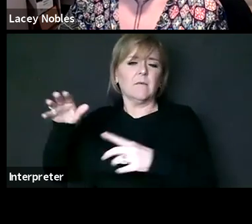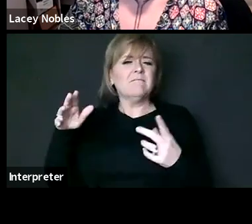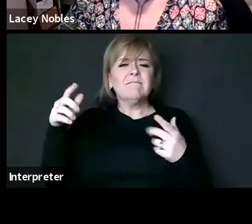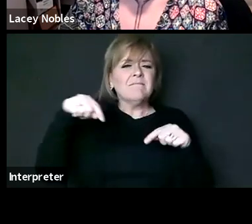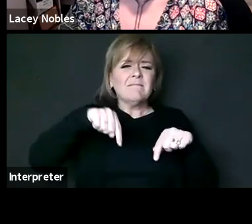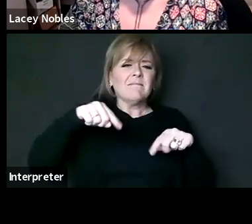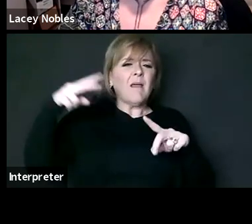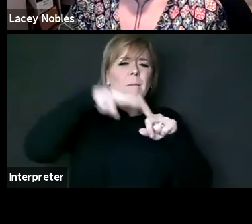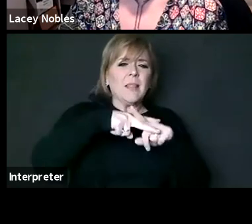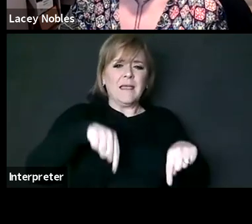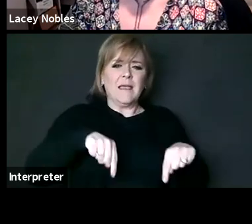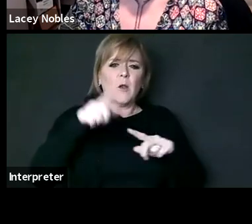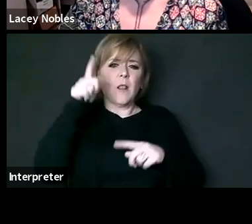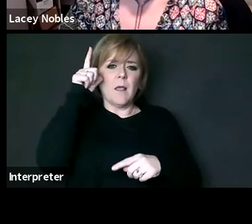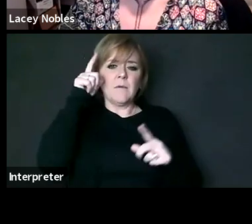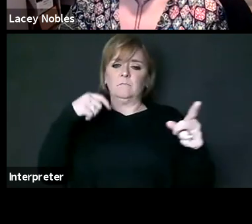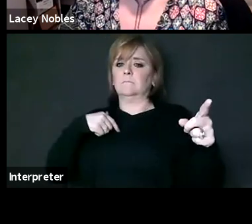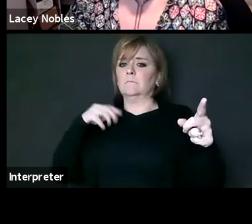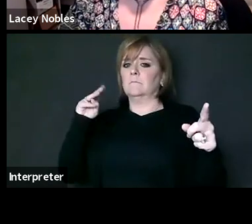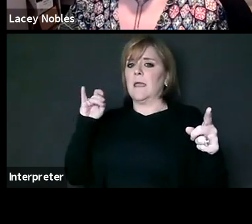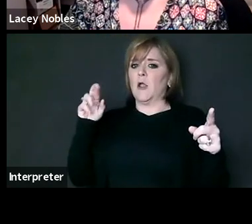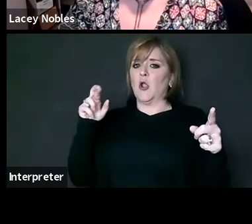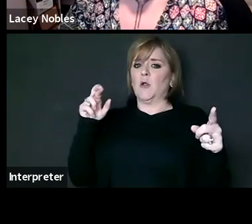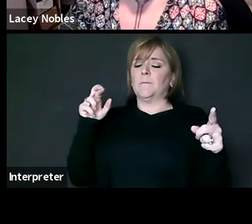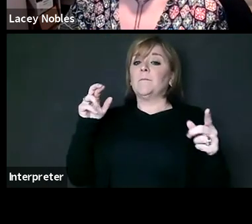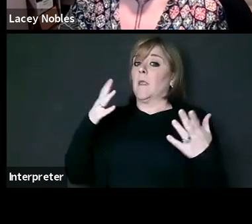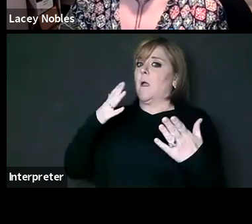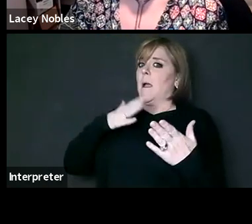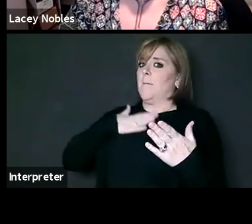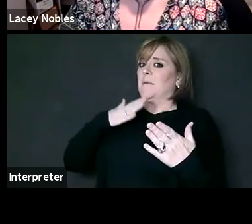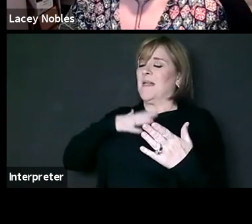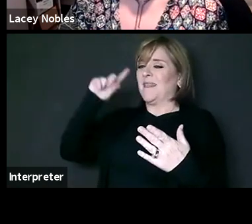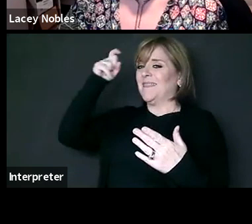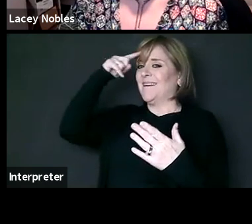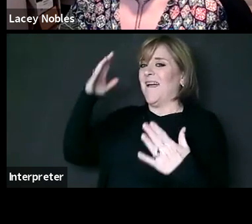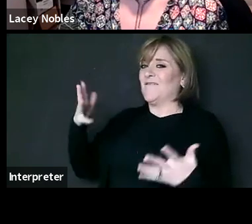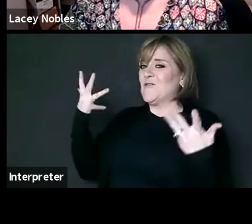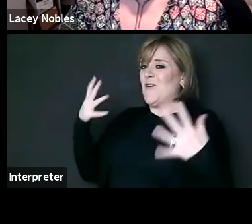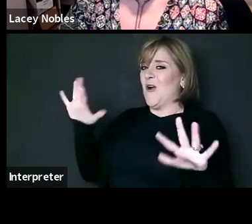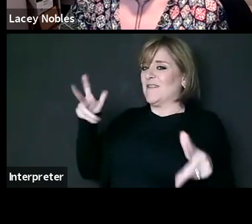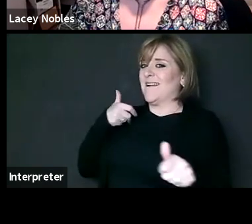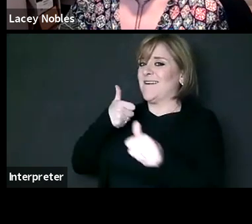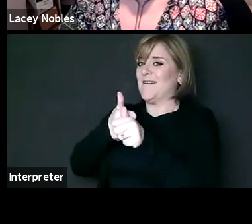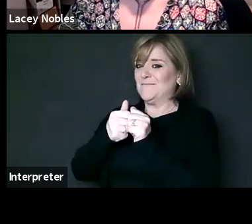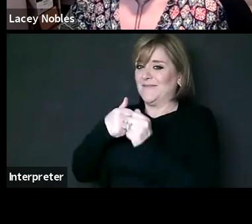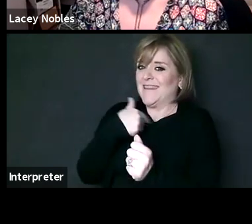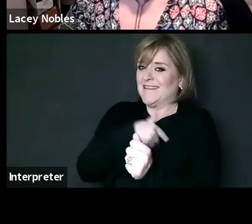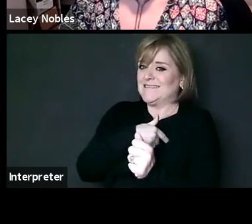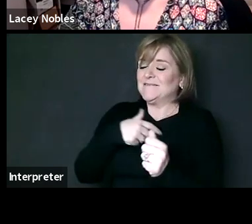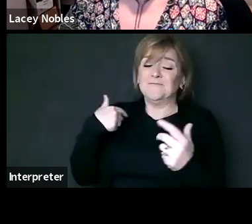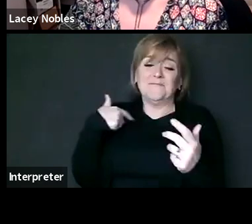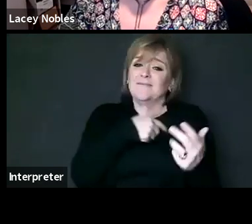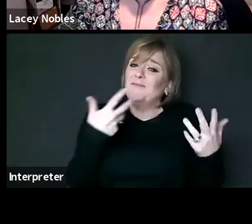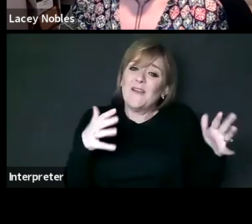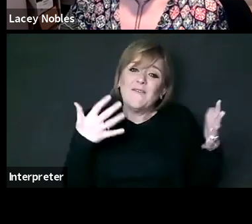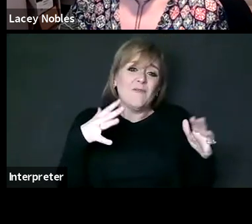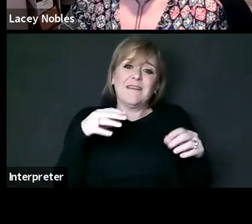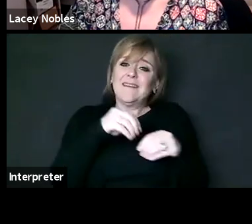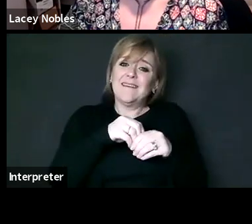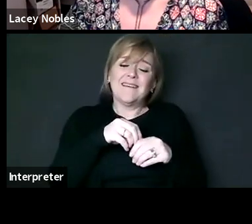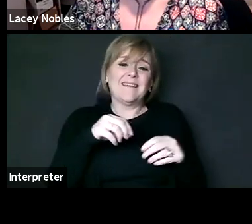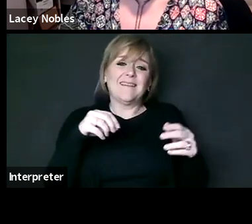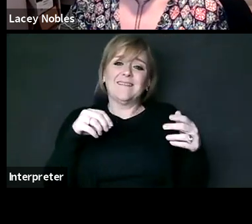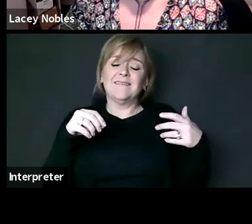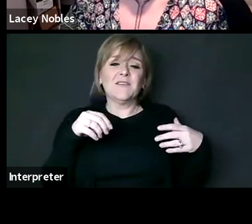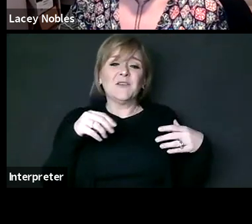Yeah, Don, let me answer that question. We're glad the governor caught up with us. We've been in a what we've called curbside